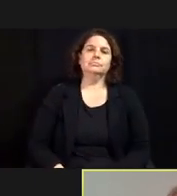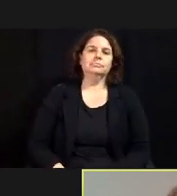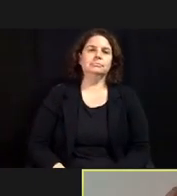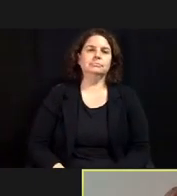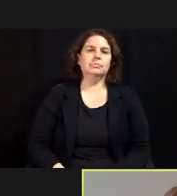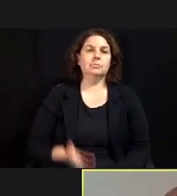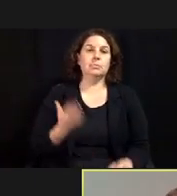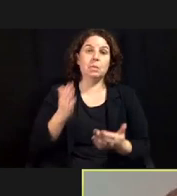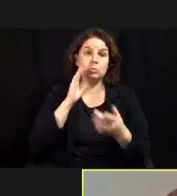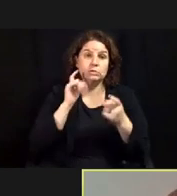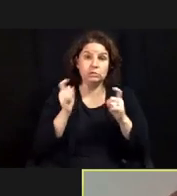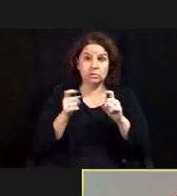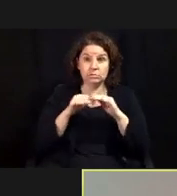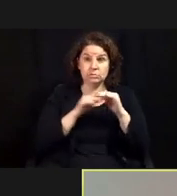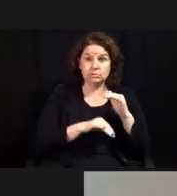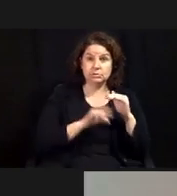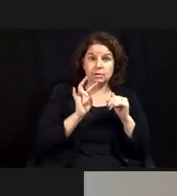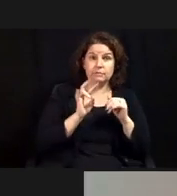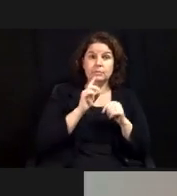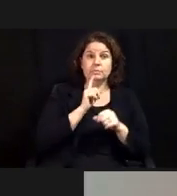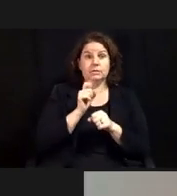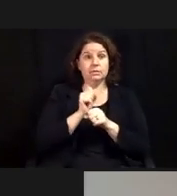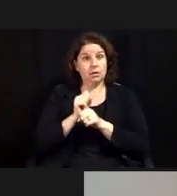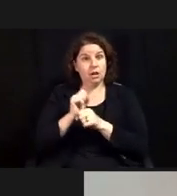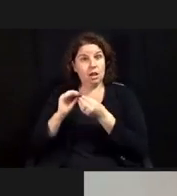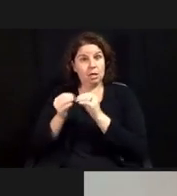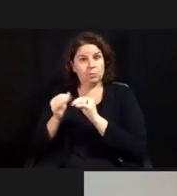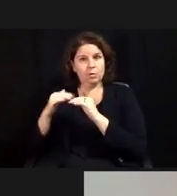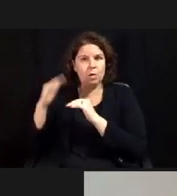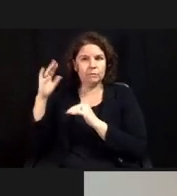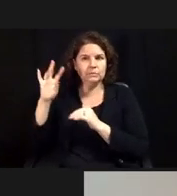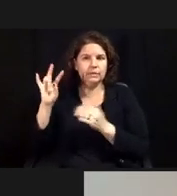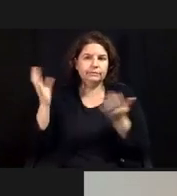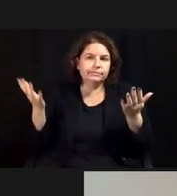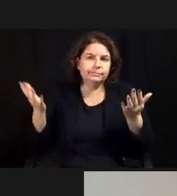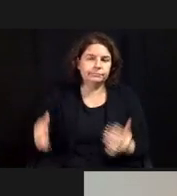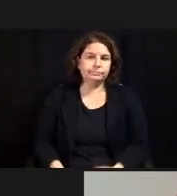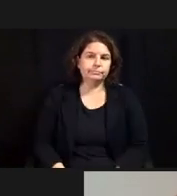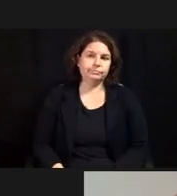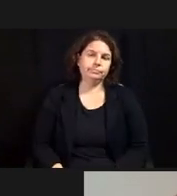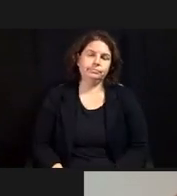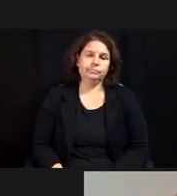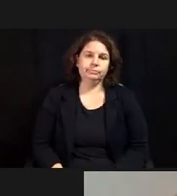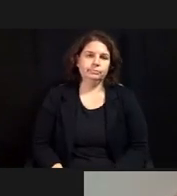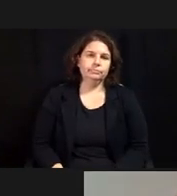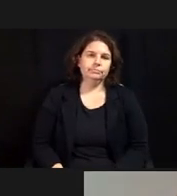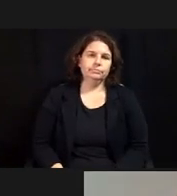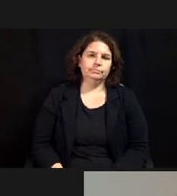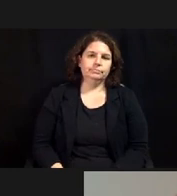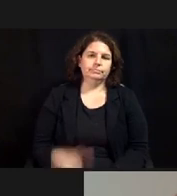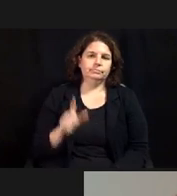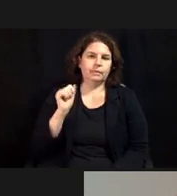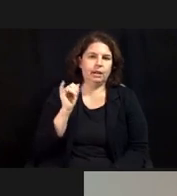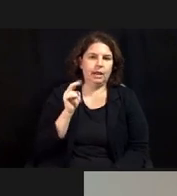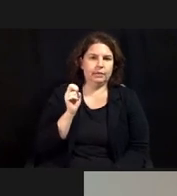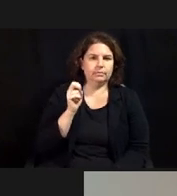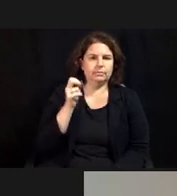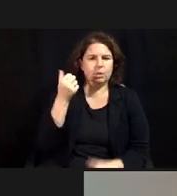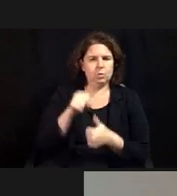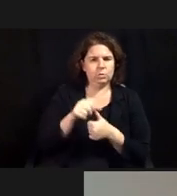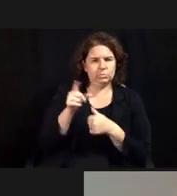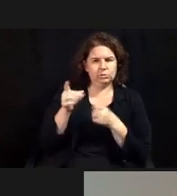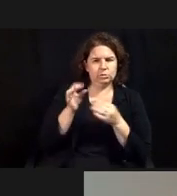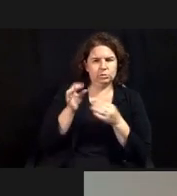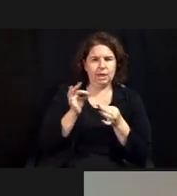number is above that number. Okay. In your presentation, I know that you explained to us that adjusted case